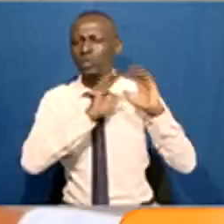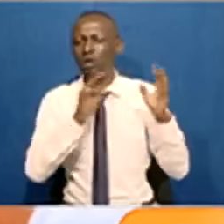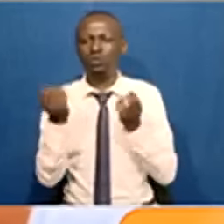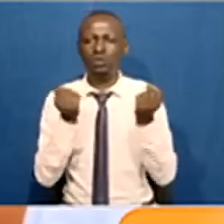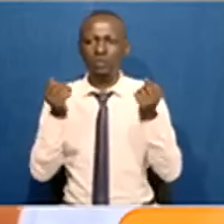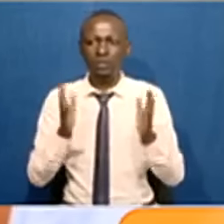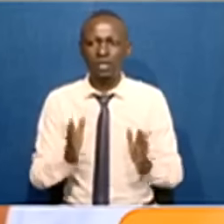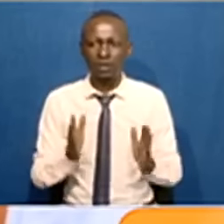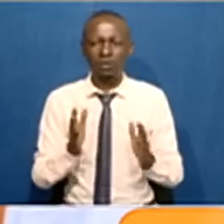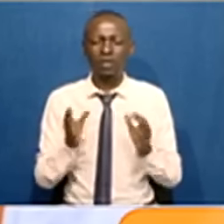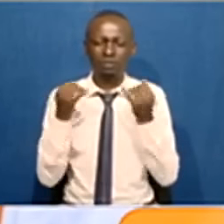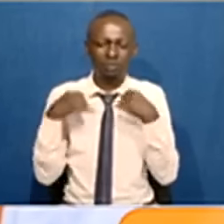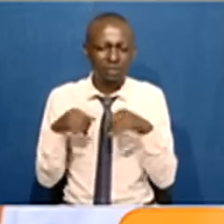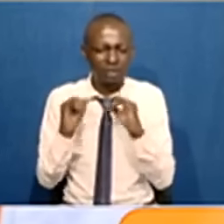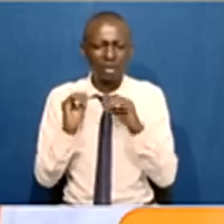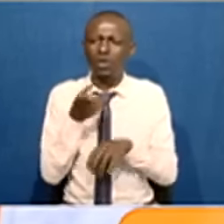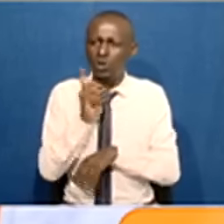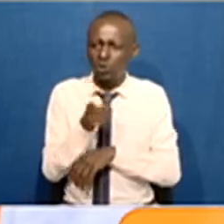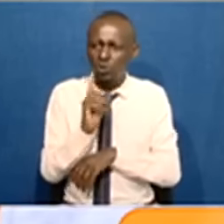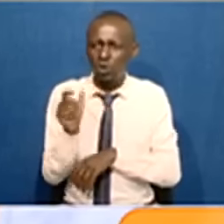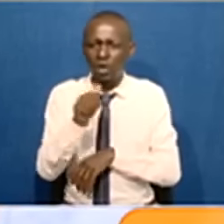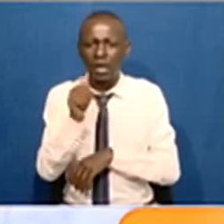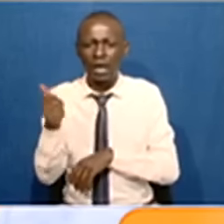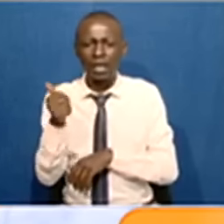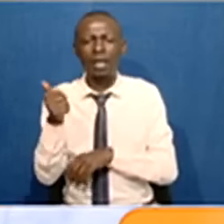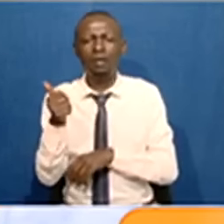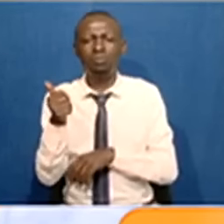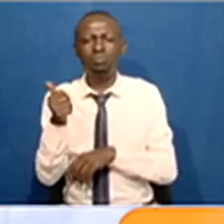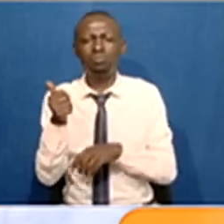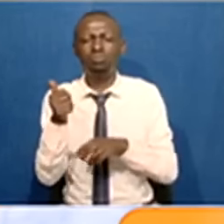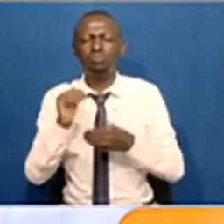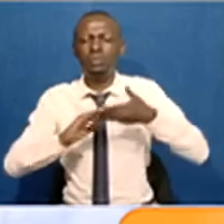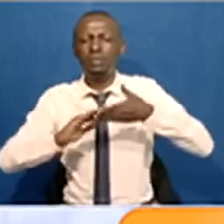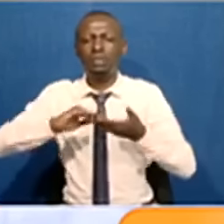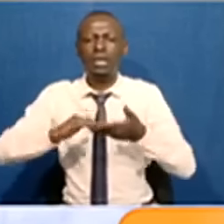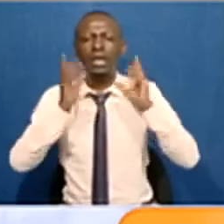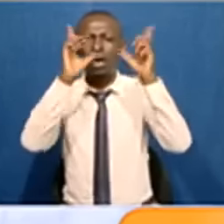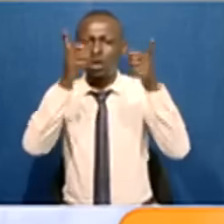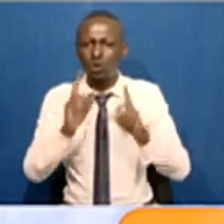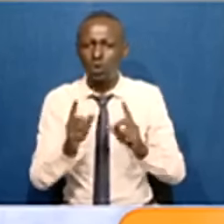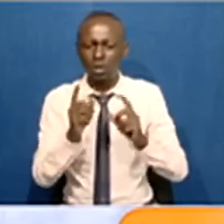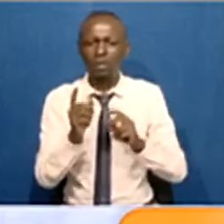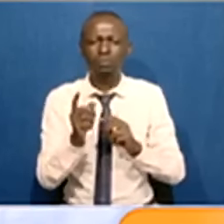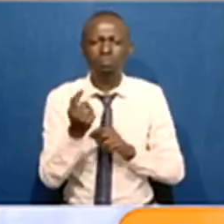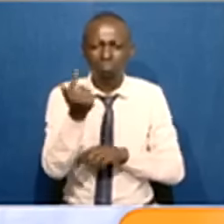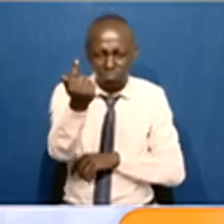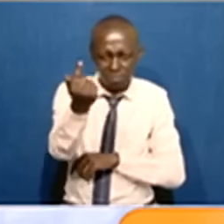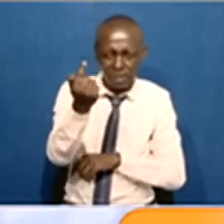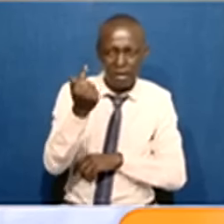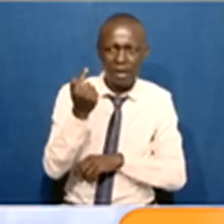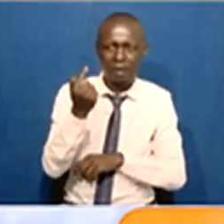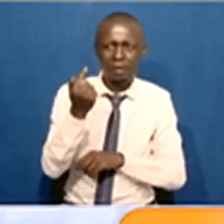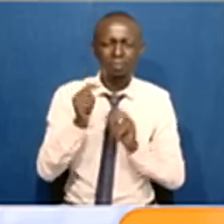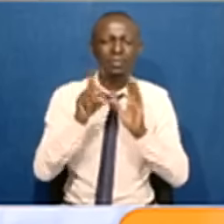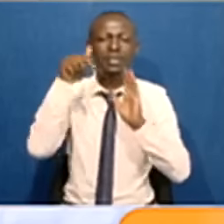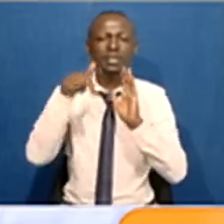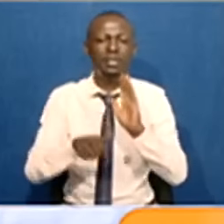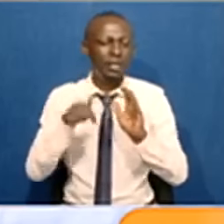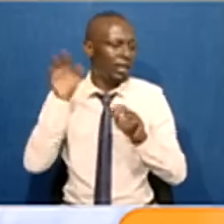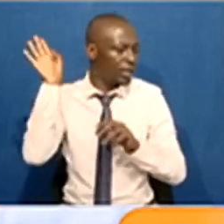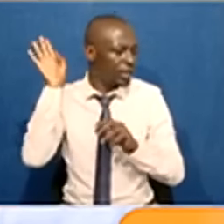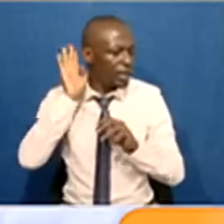driver of an incoming truck. Yeah. Then the next thing I heard was a loud bang. Then I